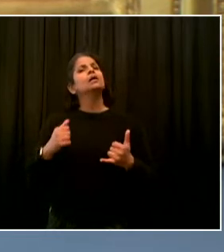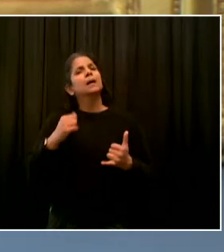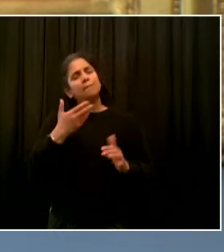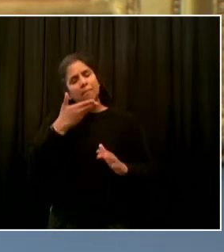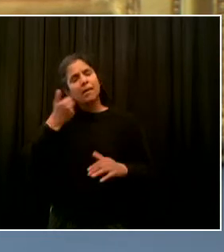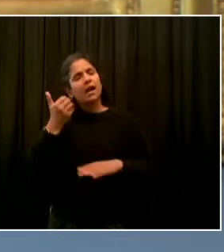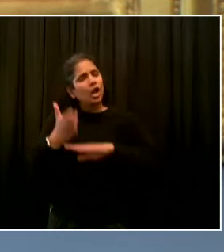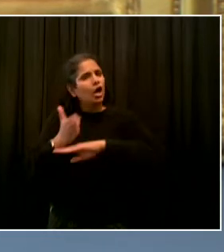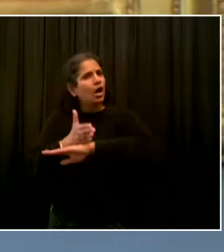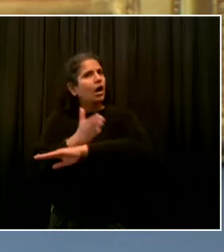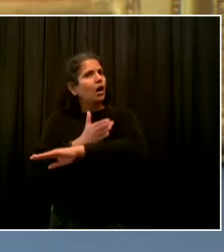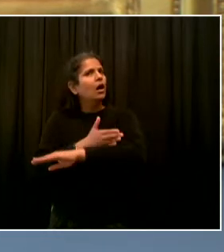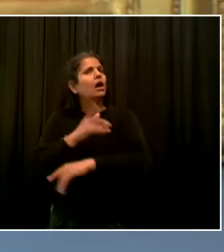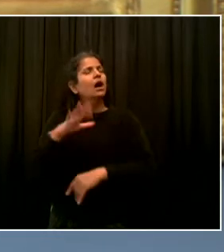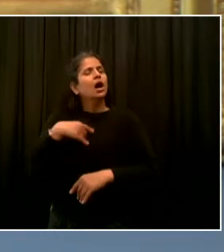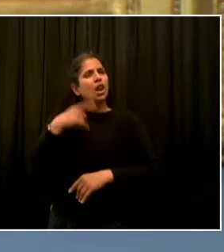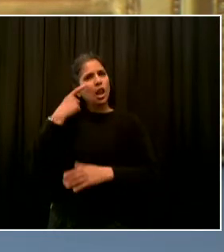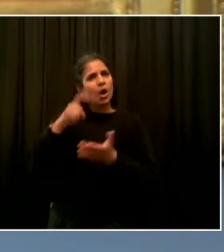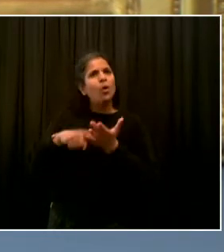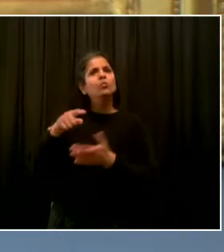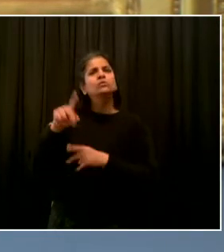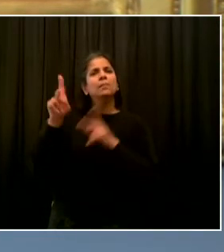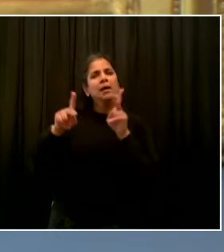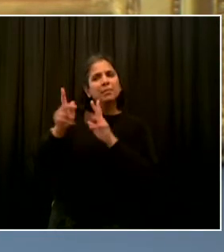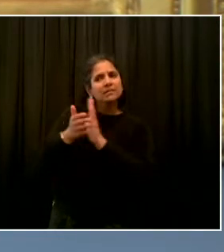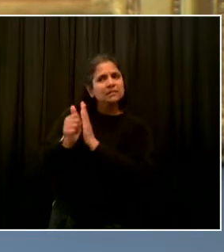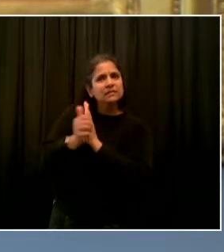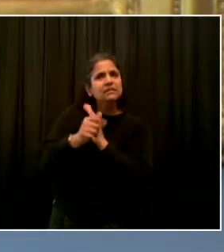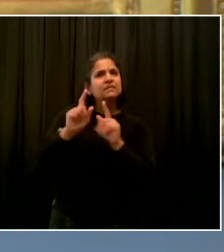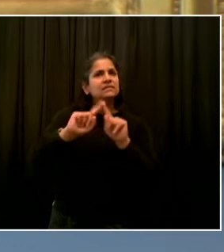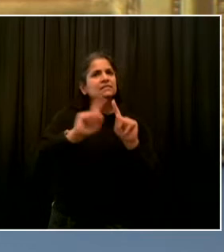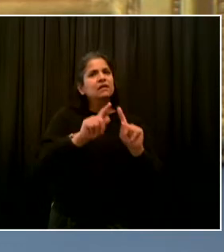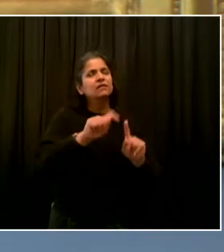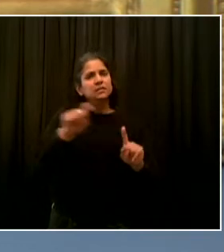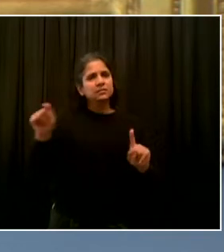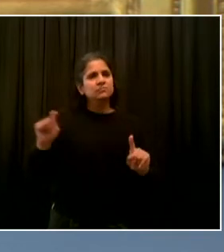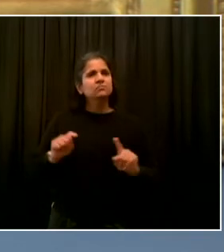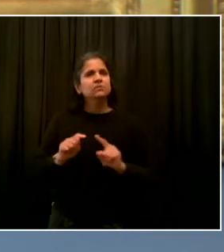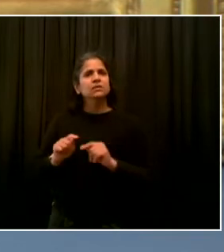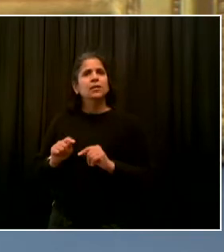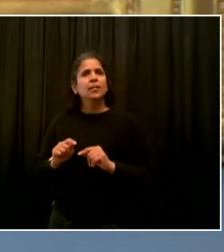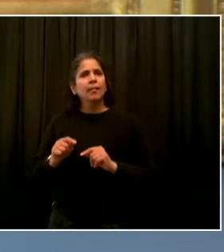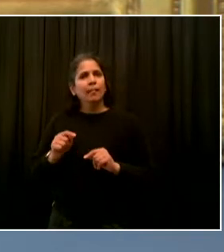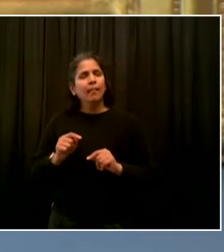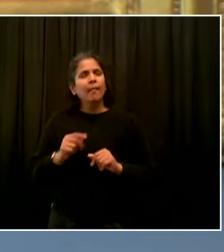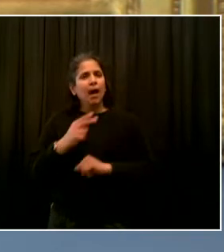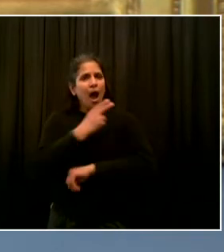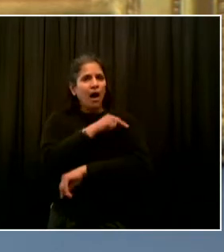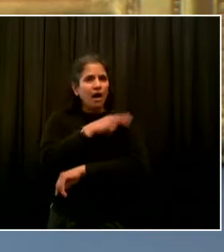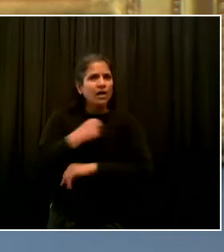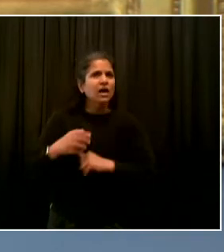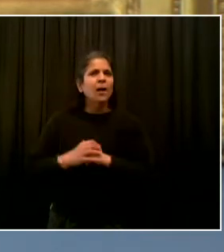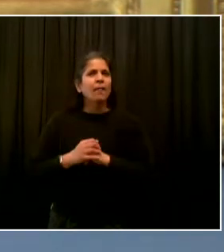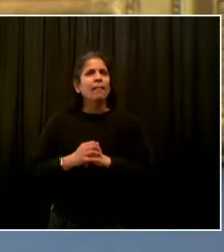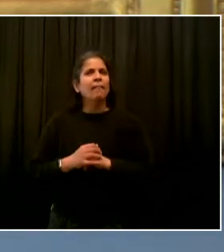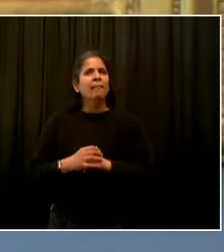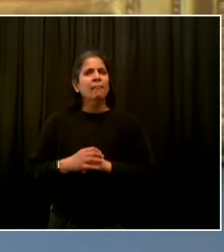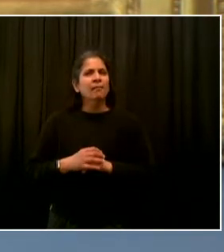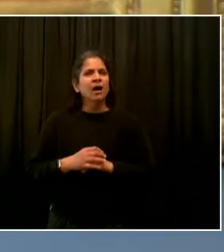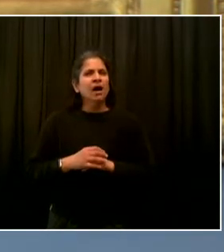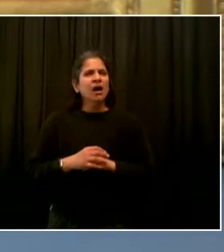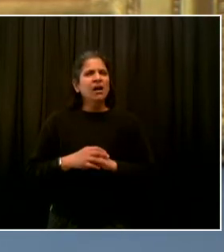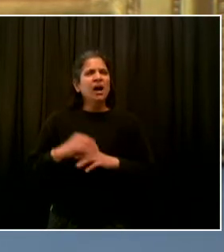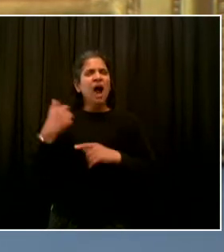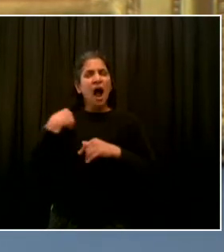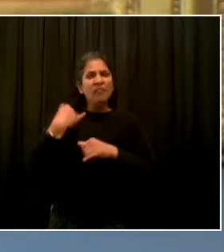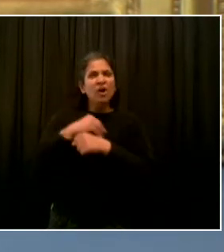hospitalization, when you look at deaths, getting COVID is not automatically a hospitalization or death sentence. And so that's why we're